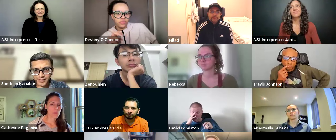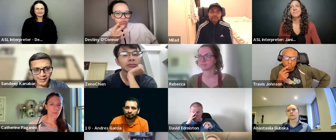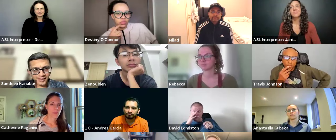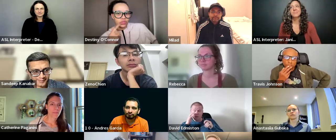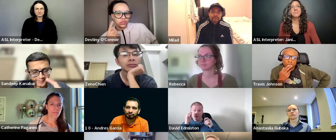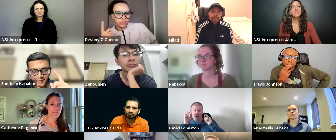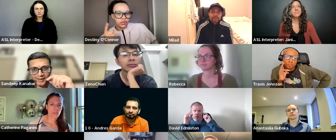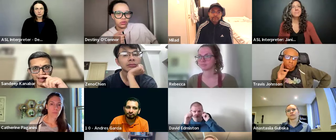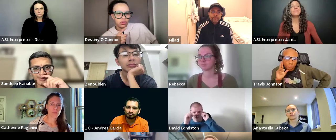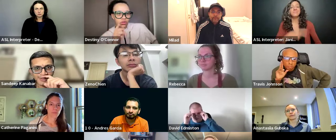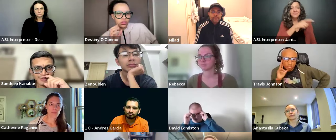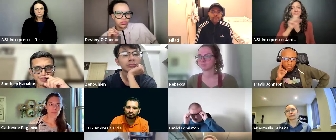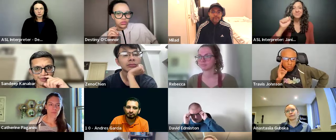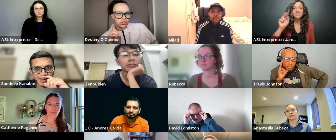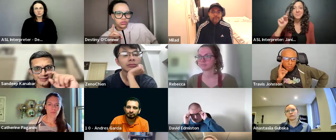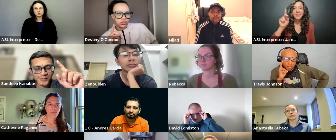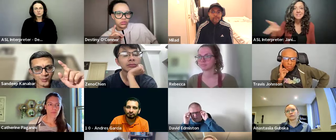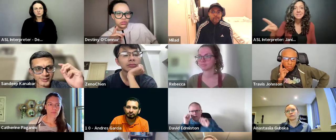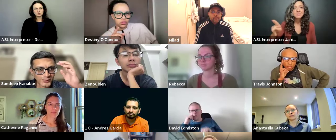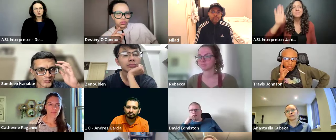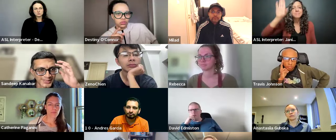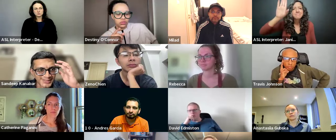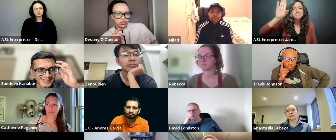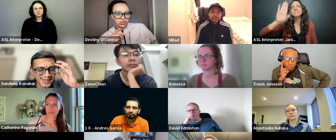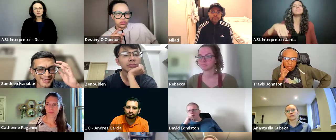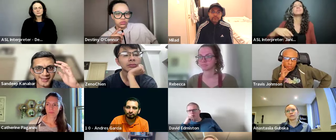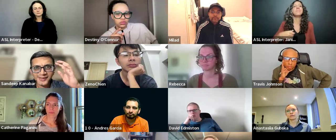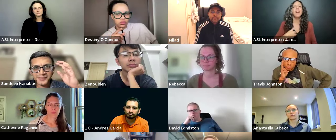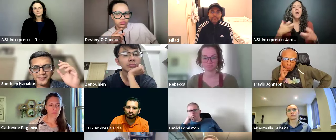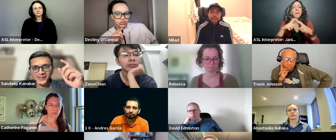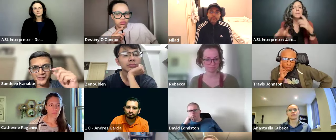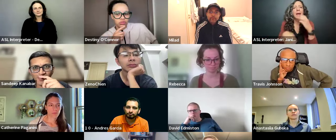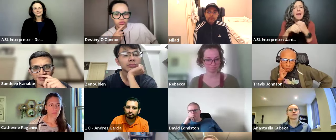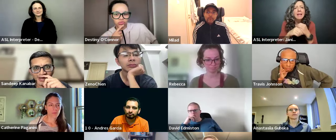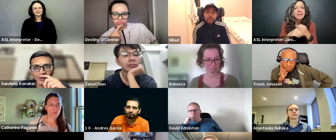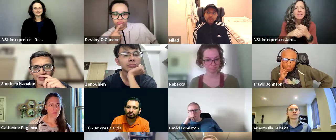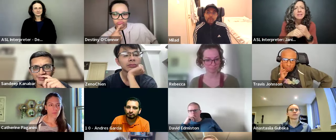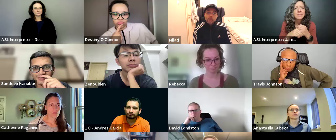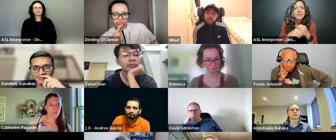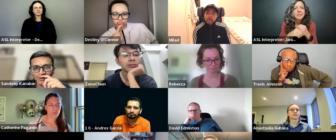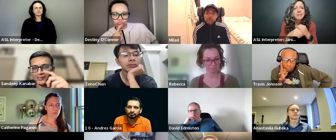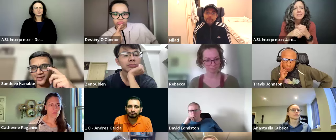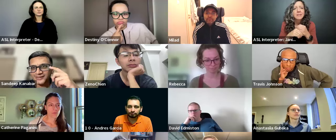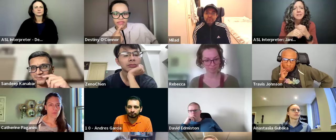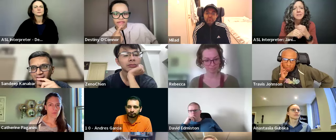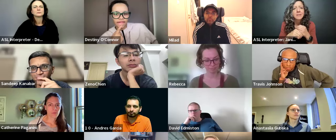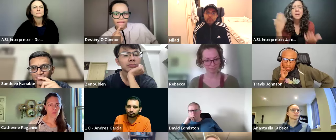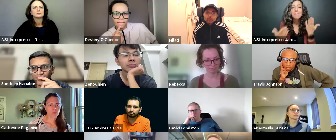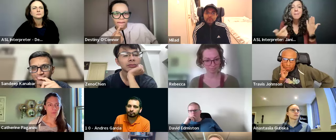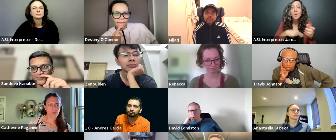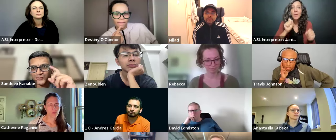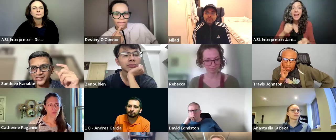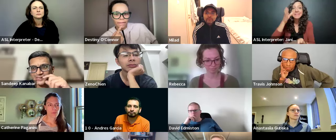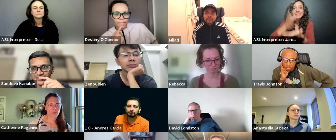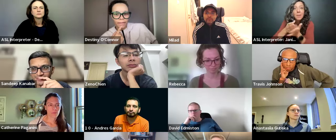Ahead, Sandeep. Okay. I just wanted to quickly say, maybe we stop the recording because I think Milad